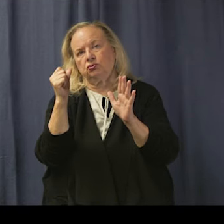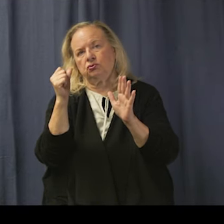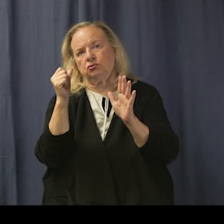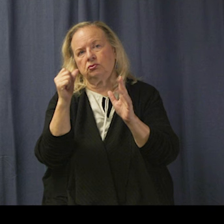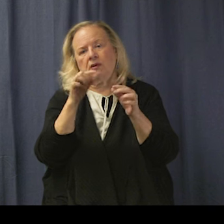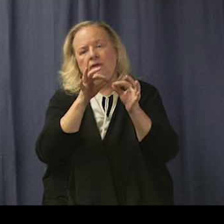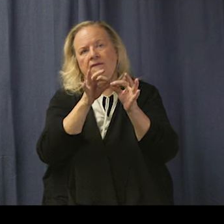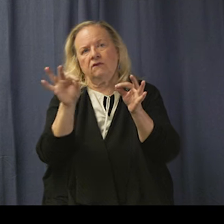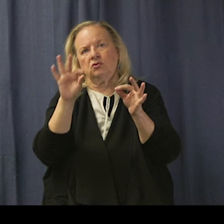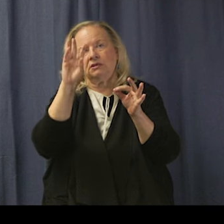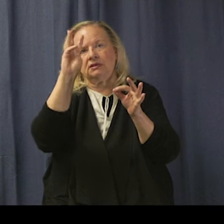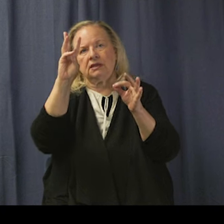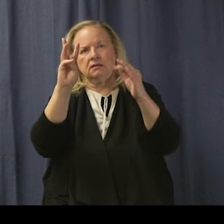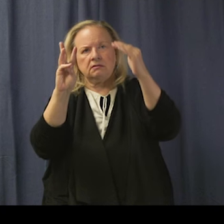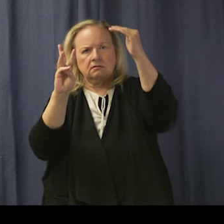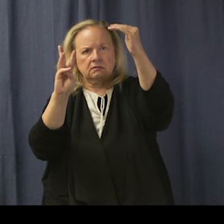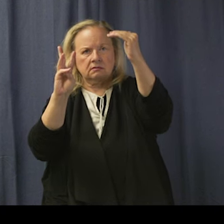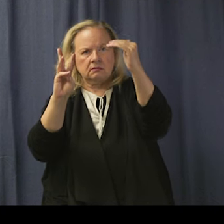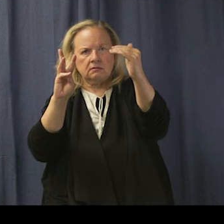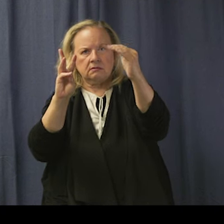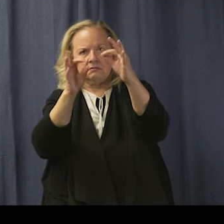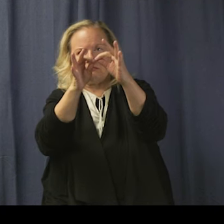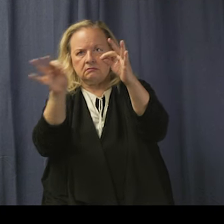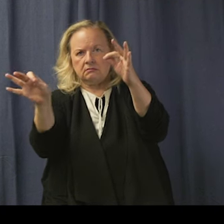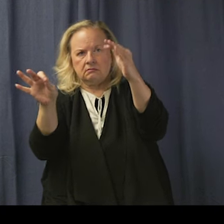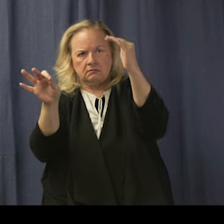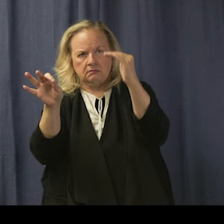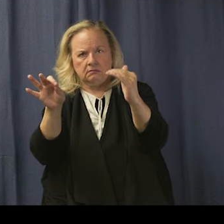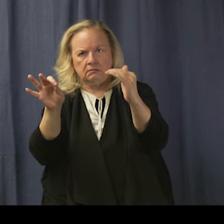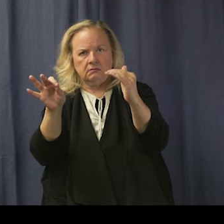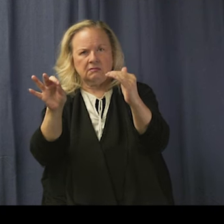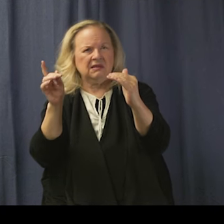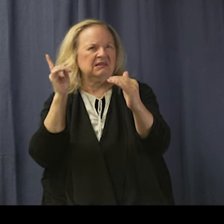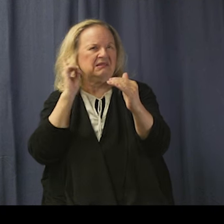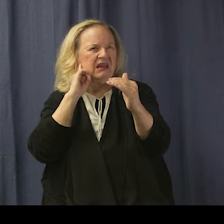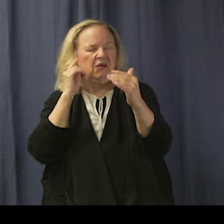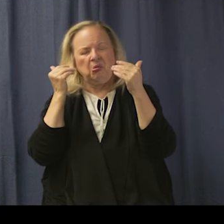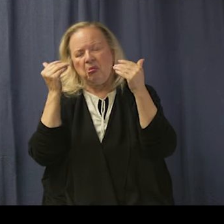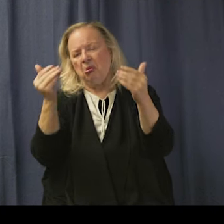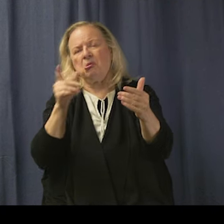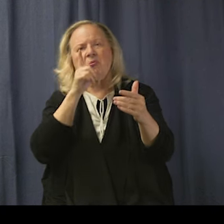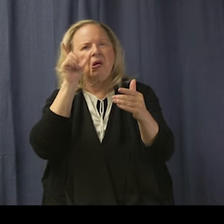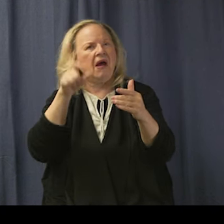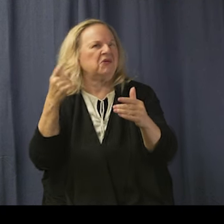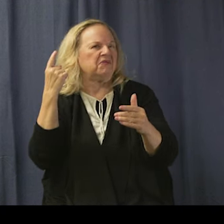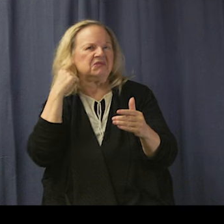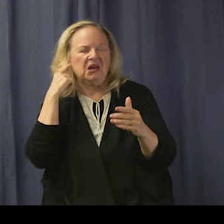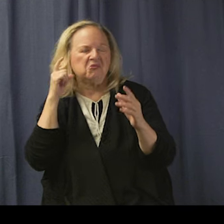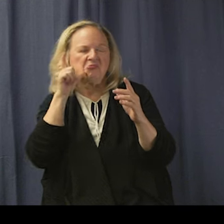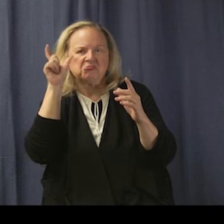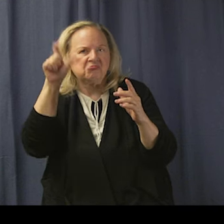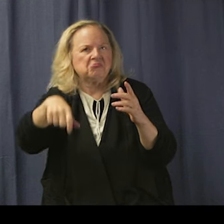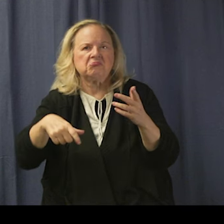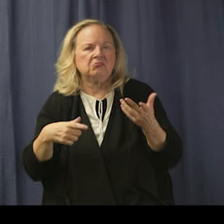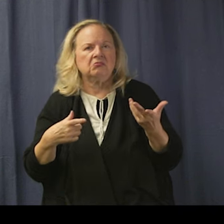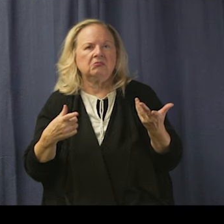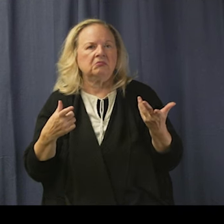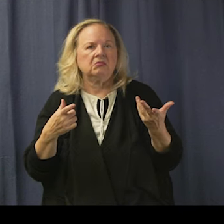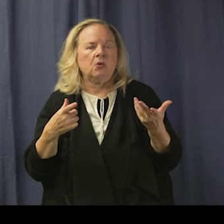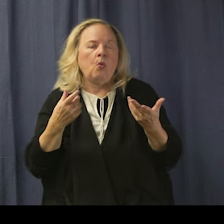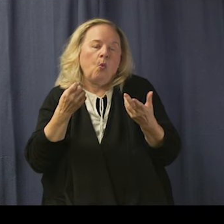6, and it stops the sound. So you don't need to bother about stopping the sound. If you want to go on, you just stop the sound. You can hear it again and